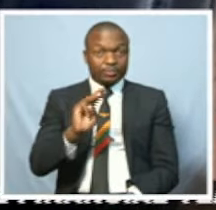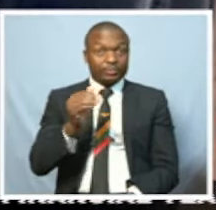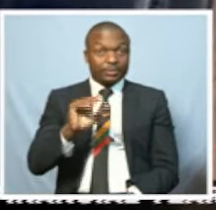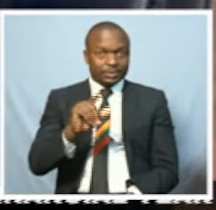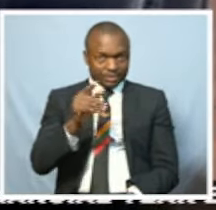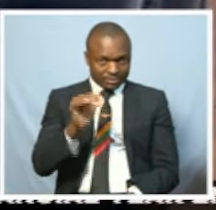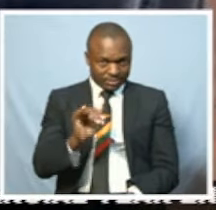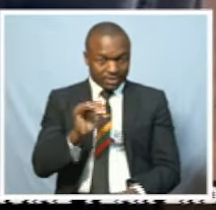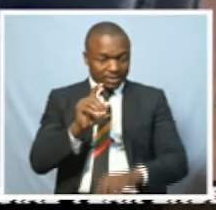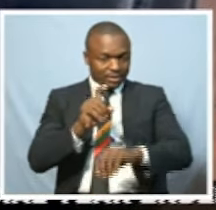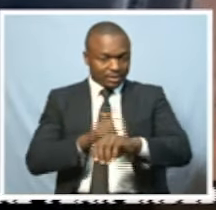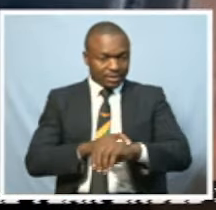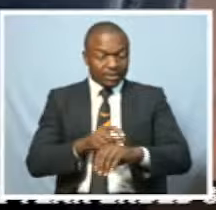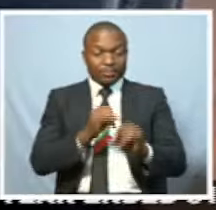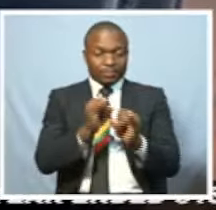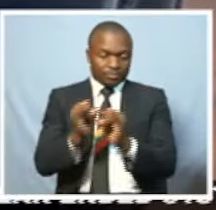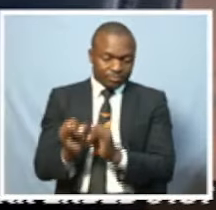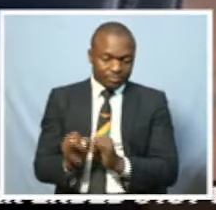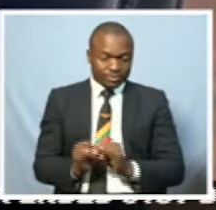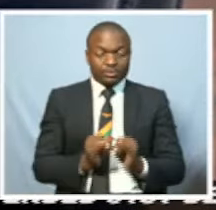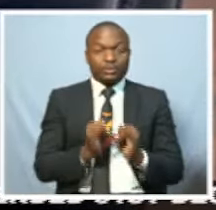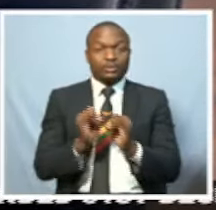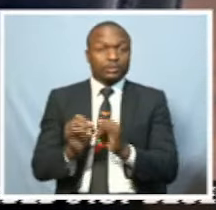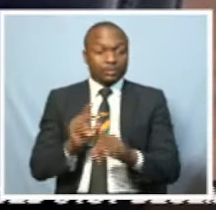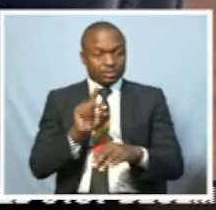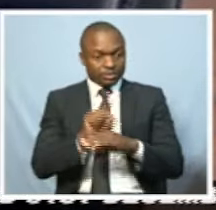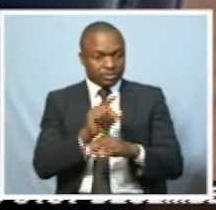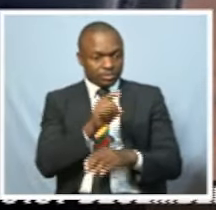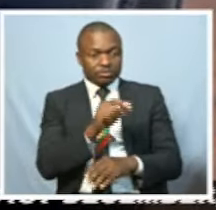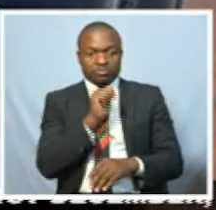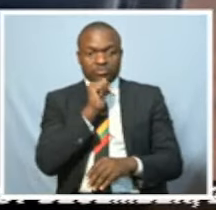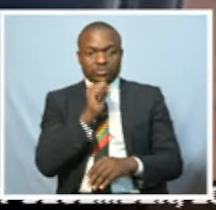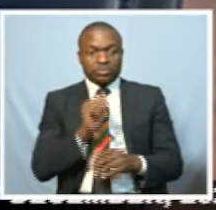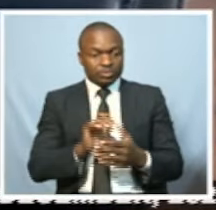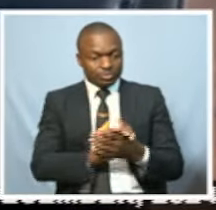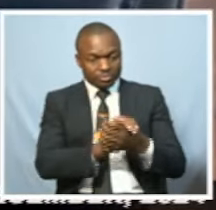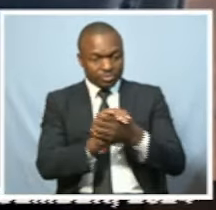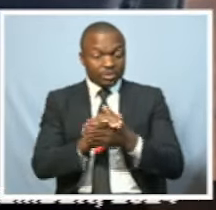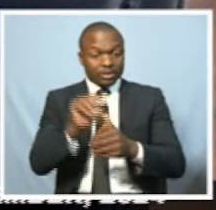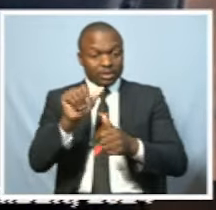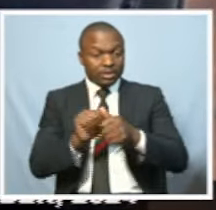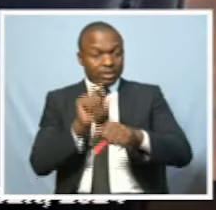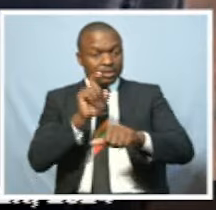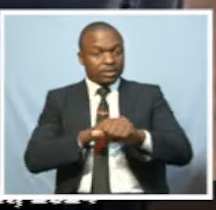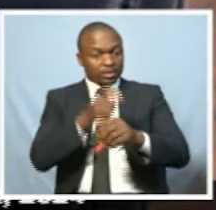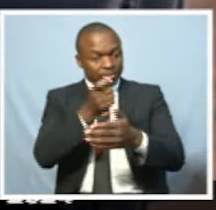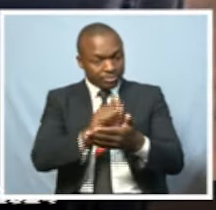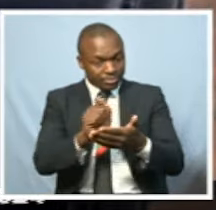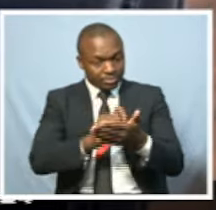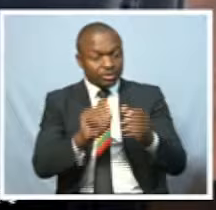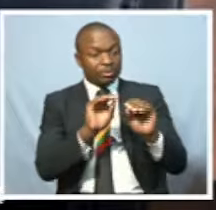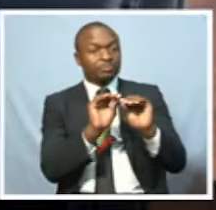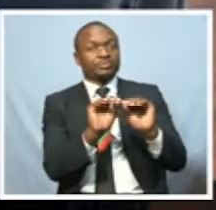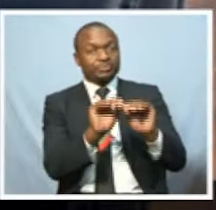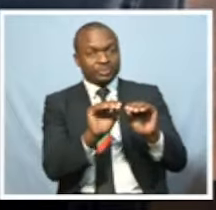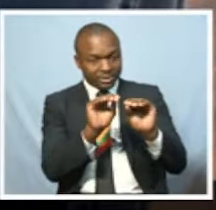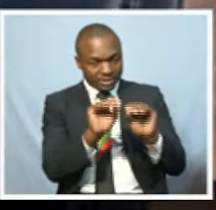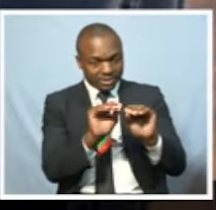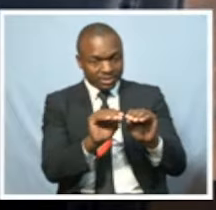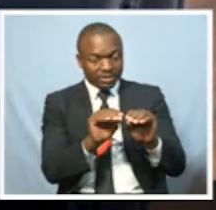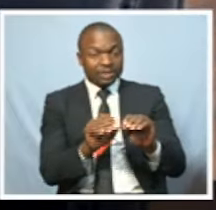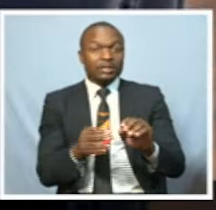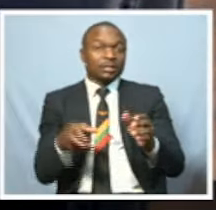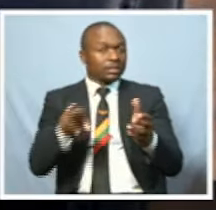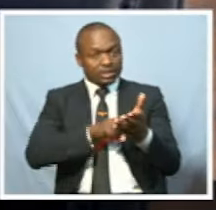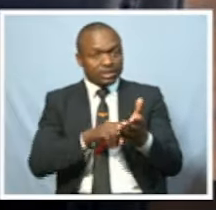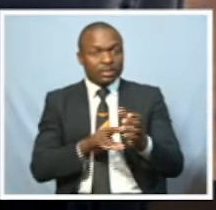during the implementation of the project, he was not cooperating. Every time you would write him instructions on redoing